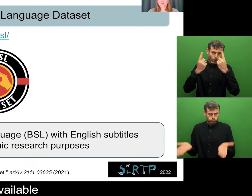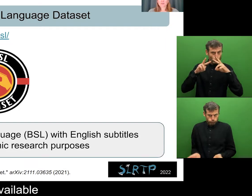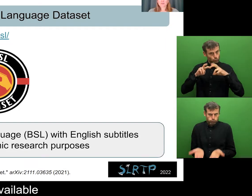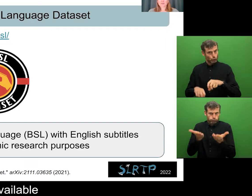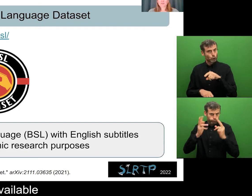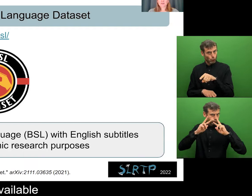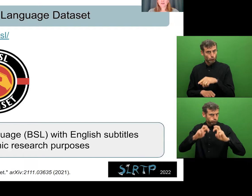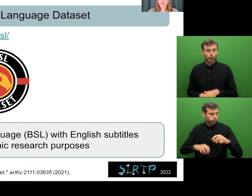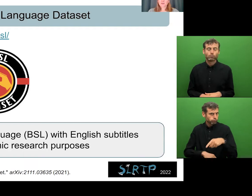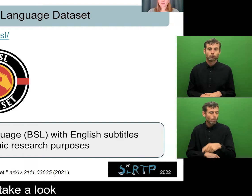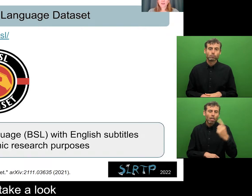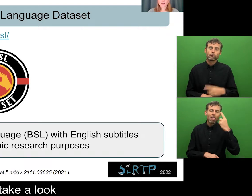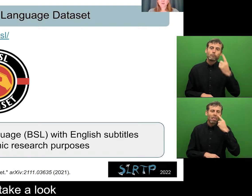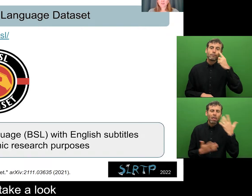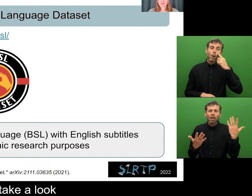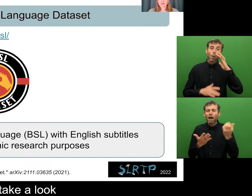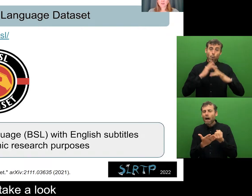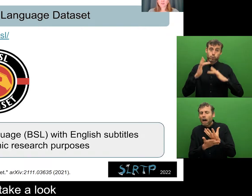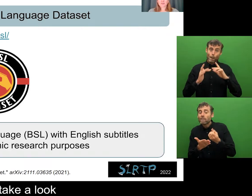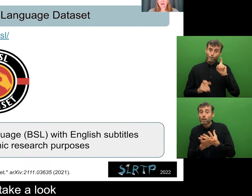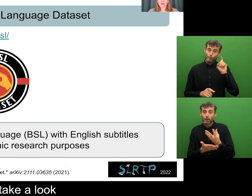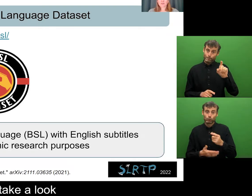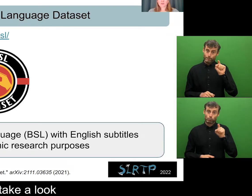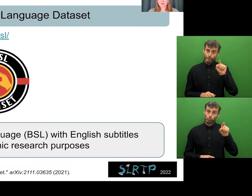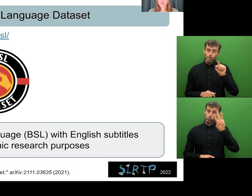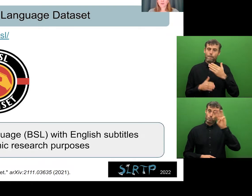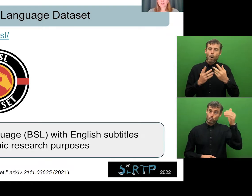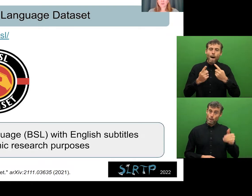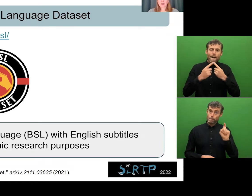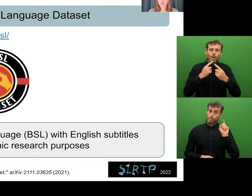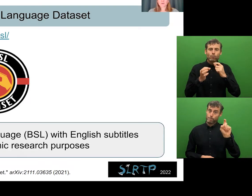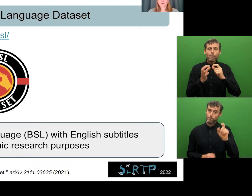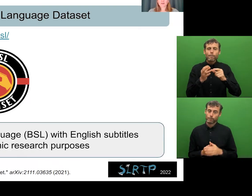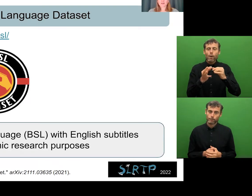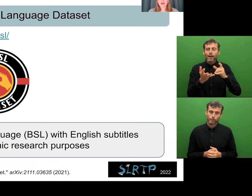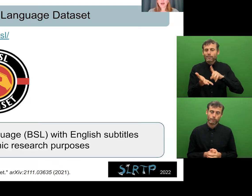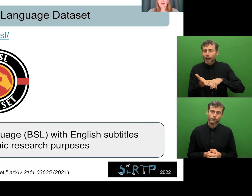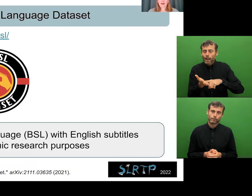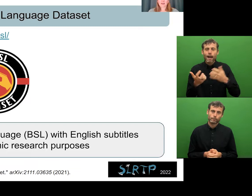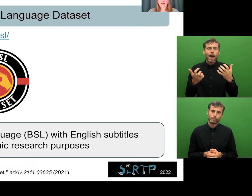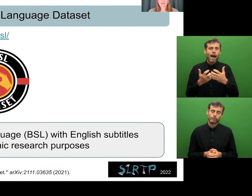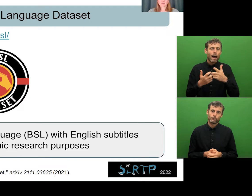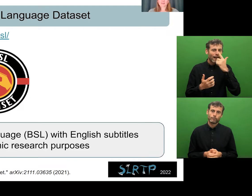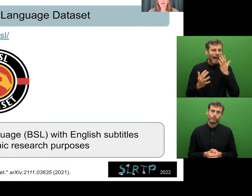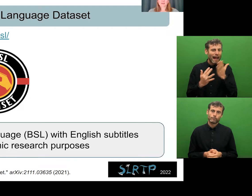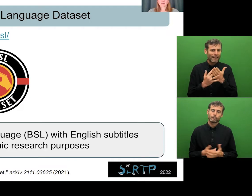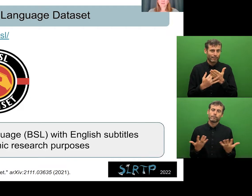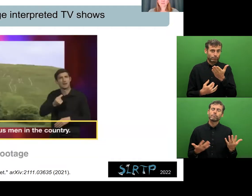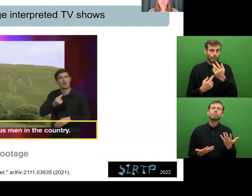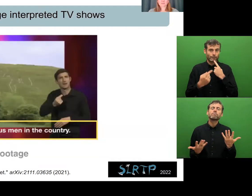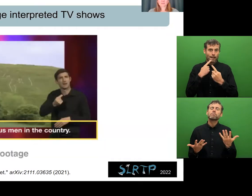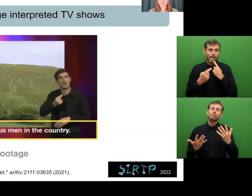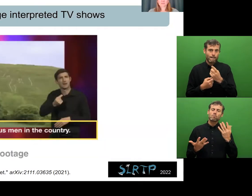research purposes. You can take a look at the link on this slide for information about BobSL and how to access the